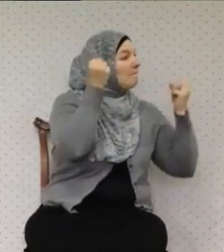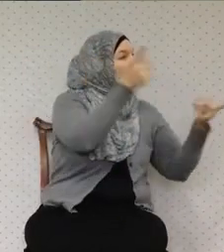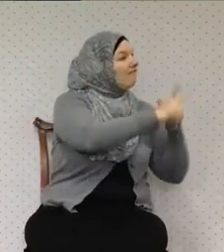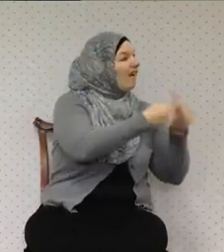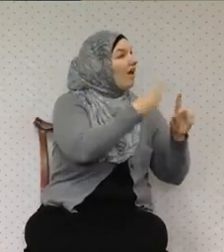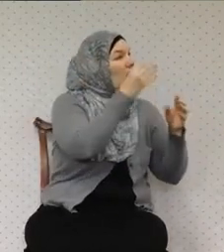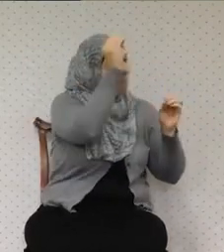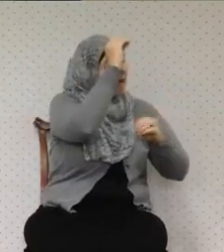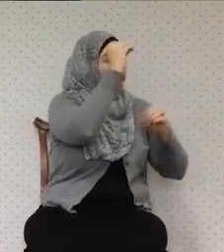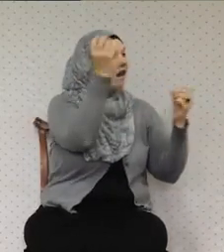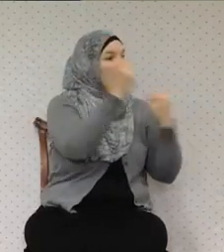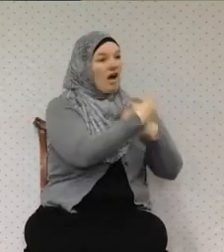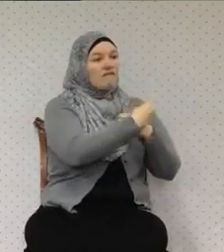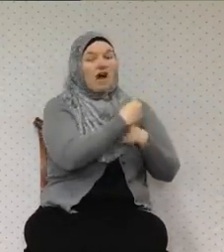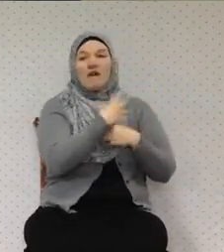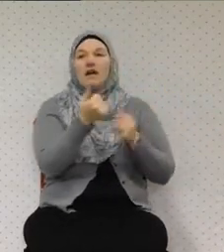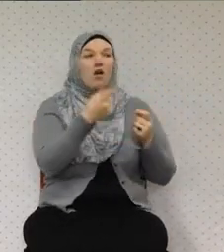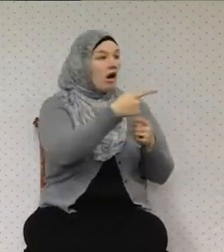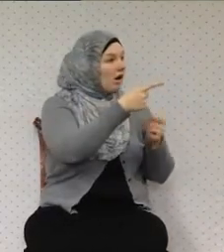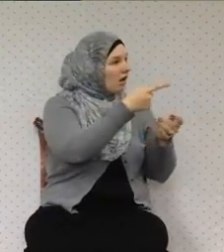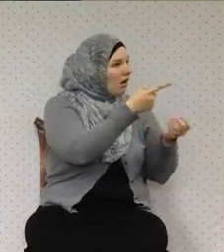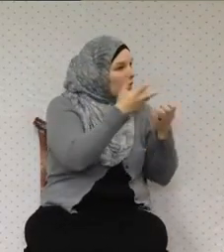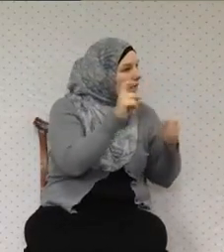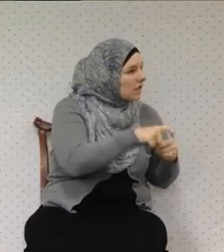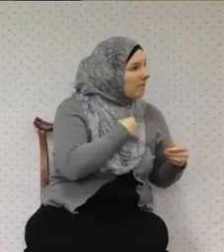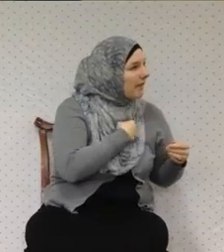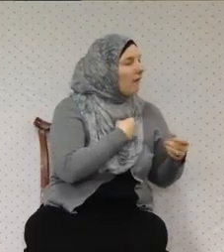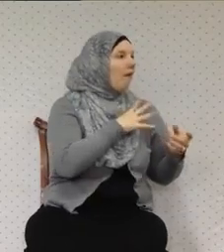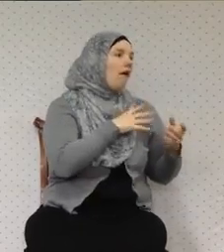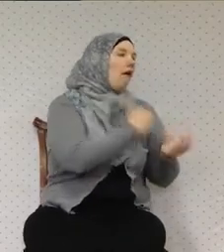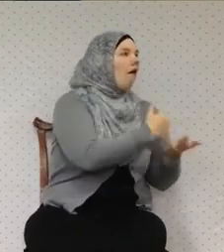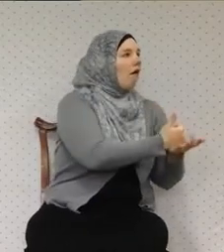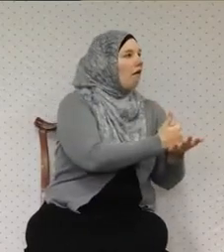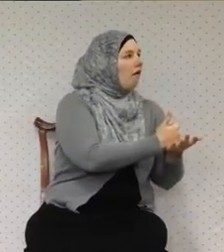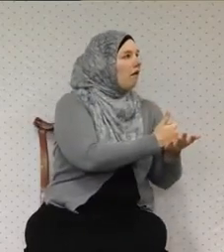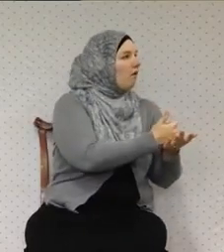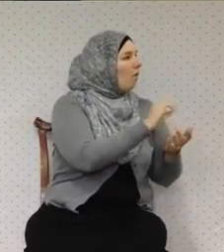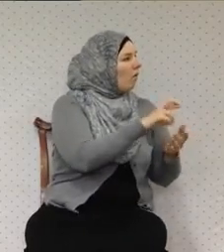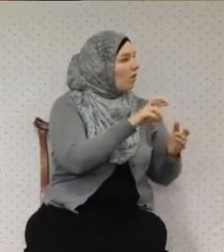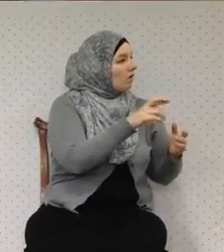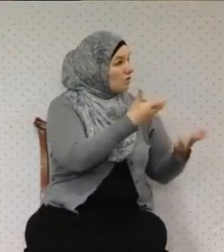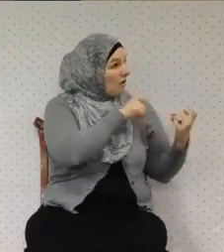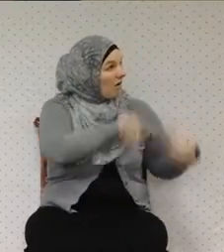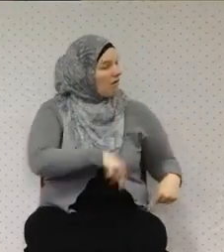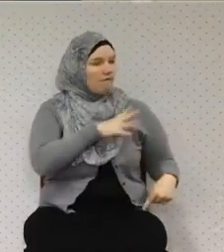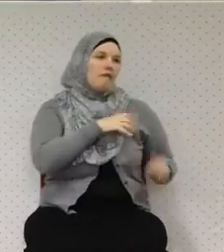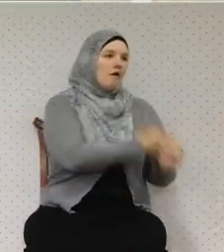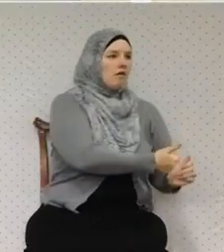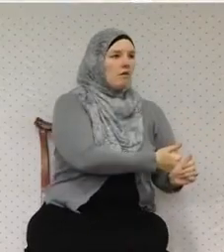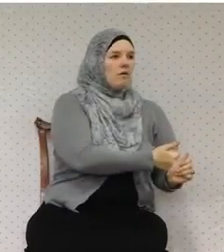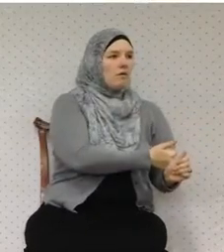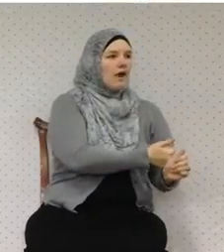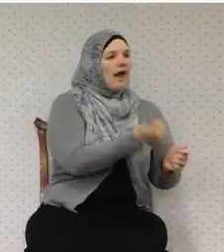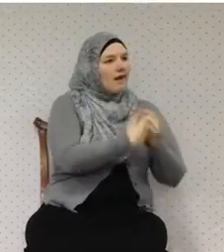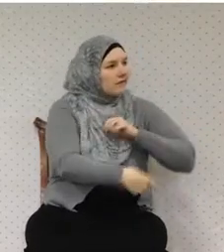Him? How come you serve every purpose but His? How come you obey every